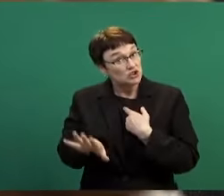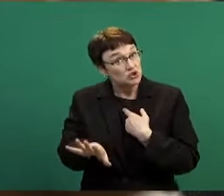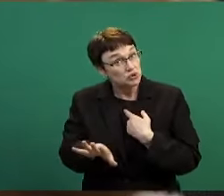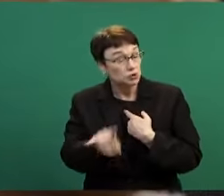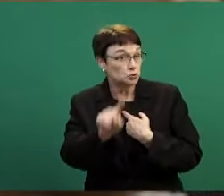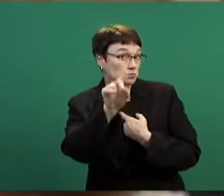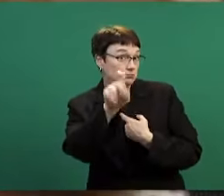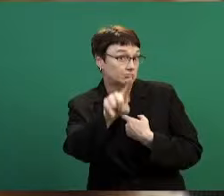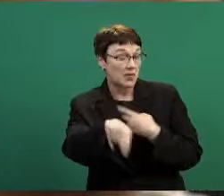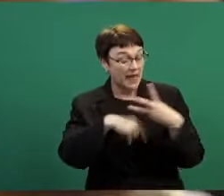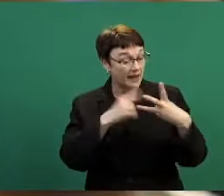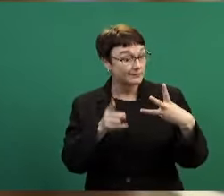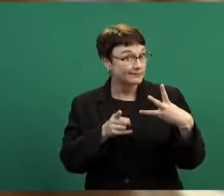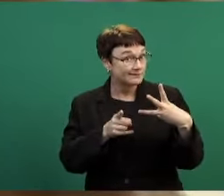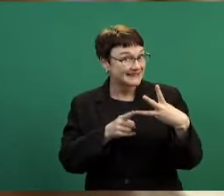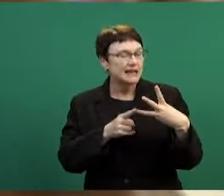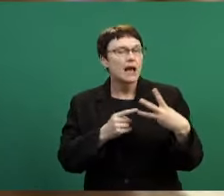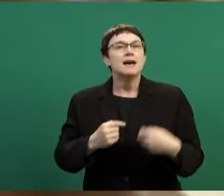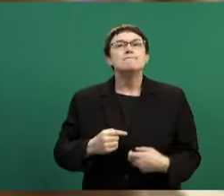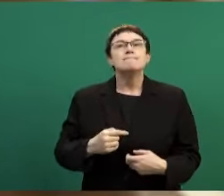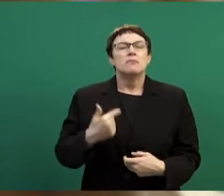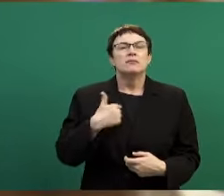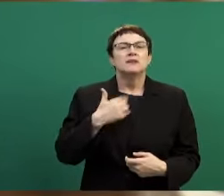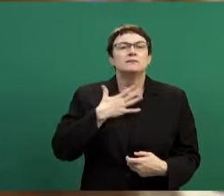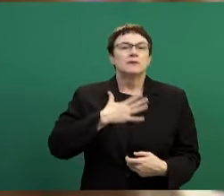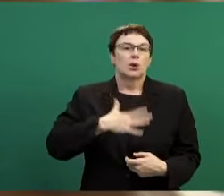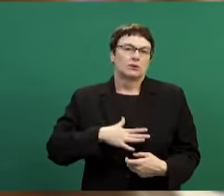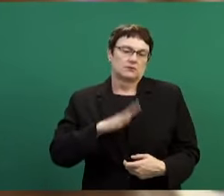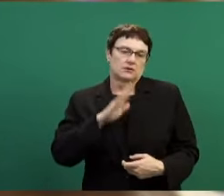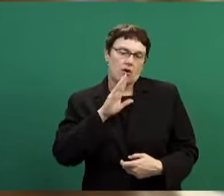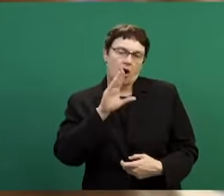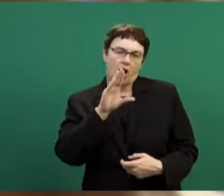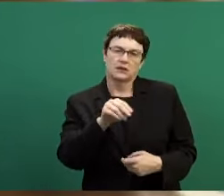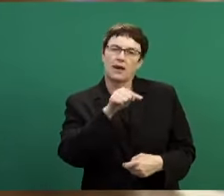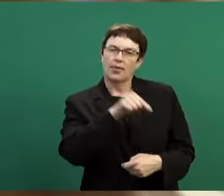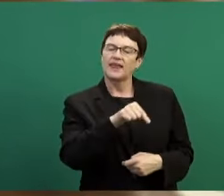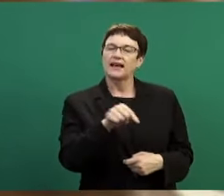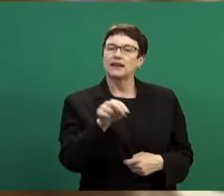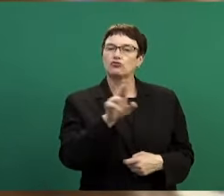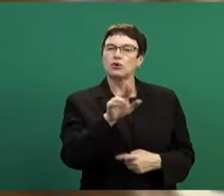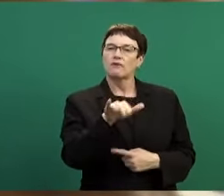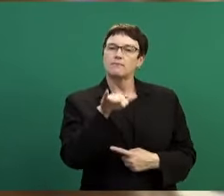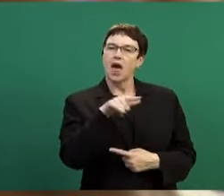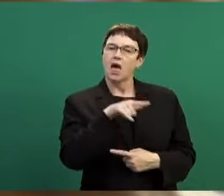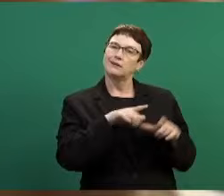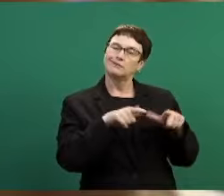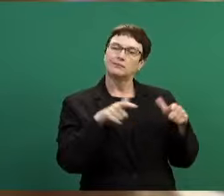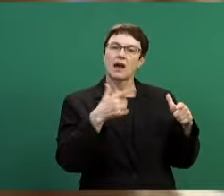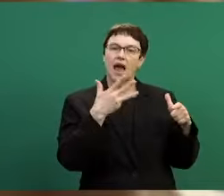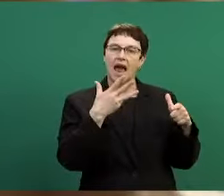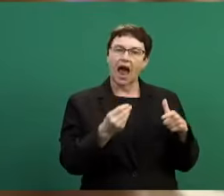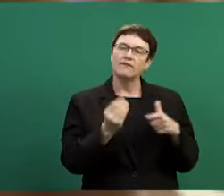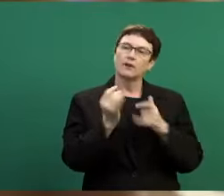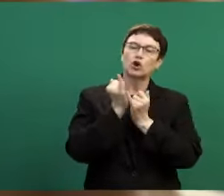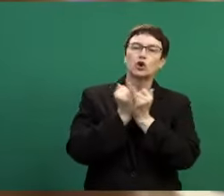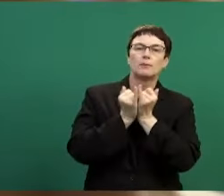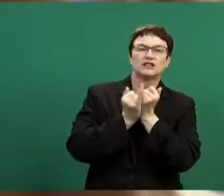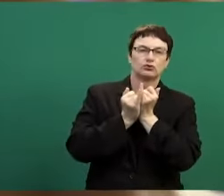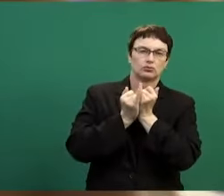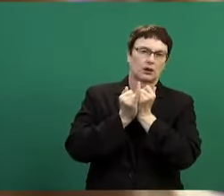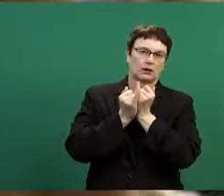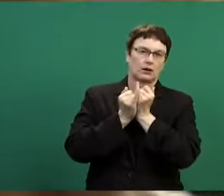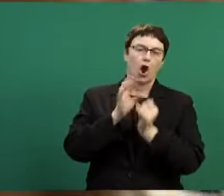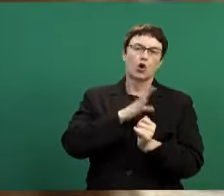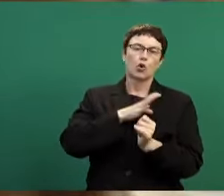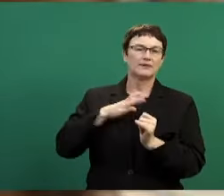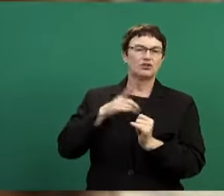I don't want to ask about the banks case, which is still up and running at the competition authorities and could be for a